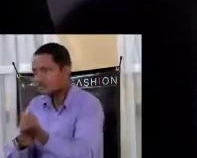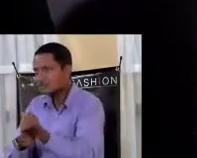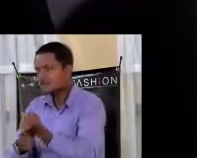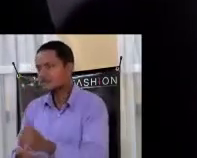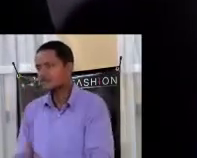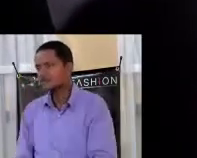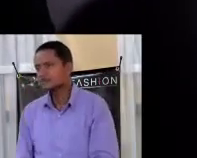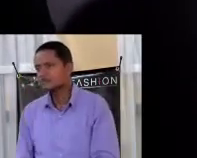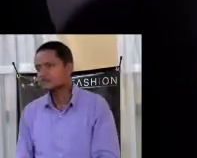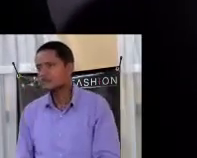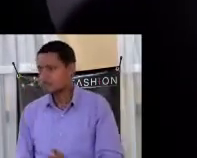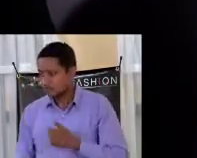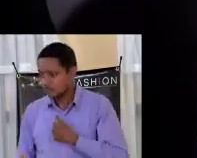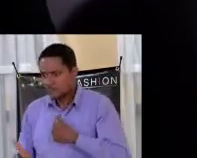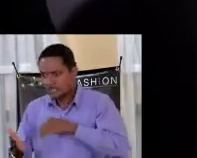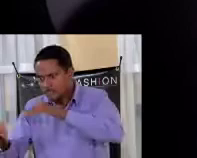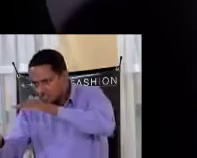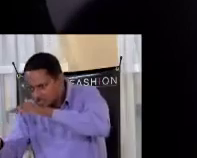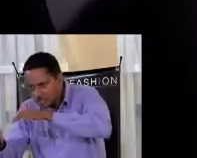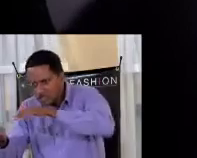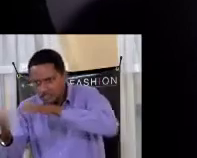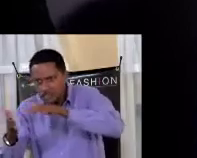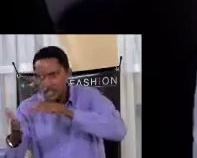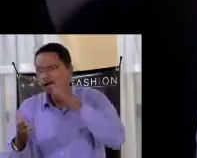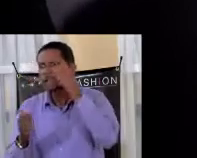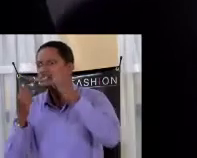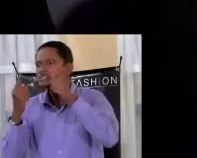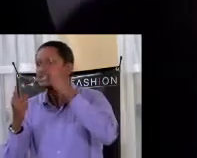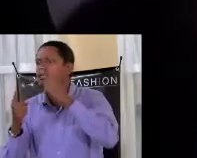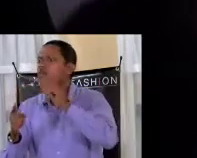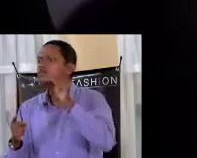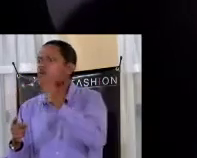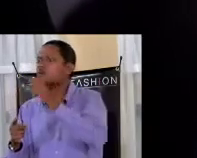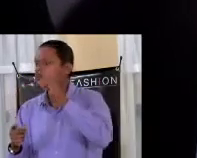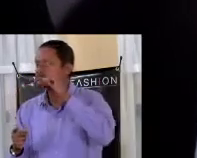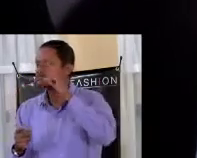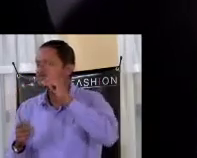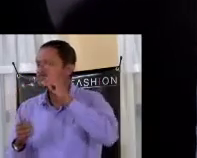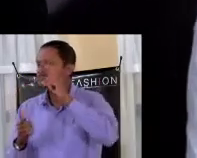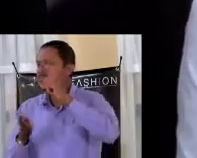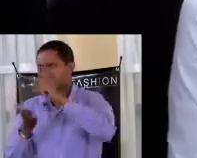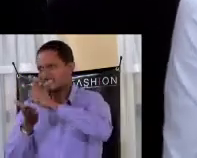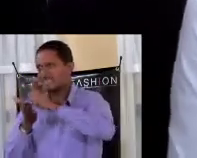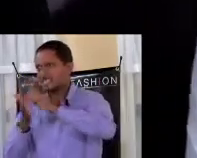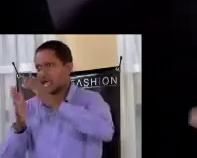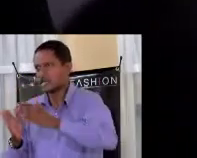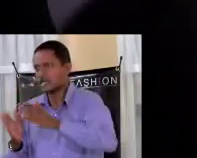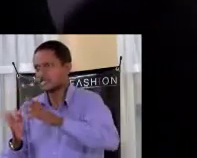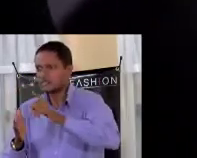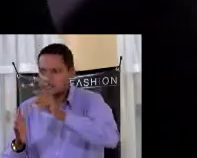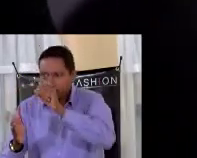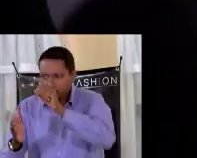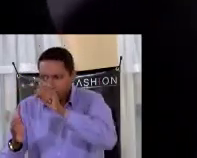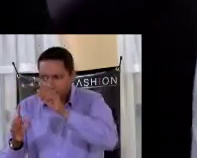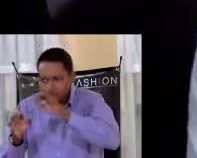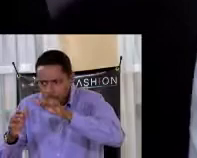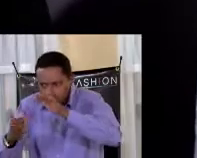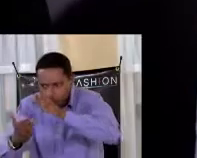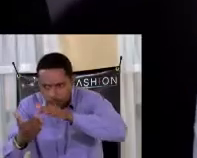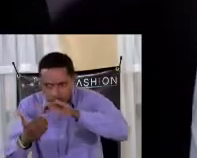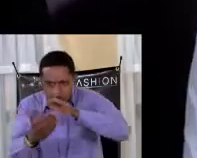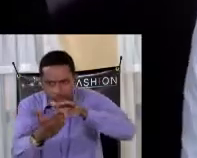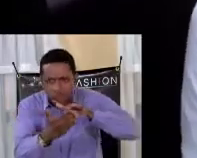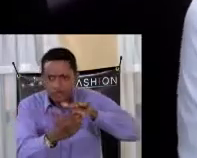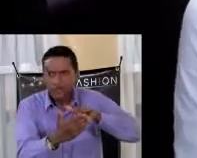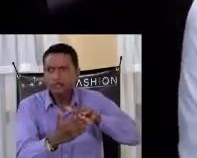after doing that research and getting to understand the designers and where they want to go with this, I started pitching it to random people who don't know anything about